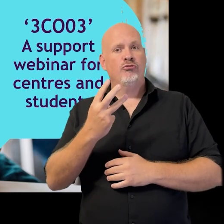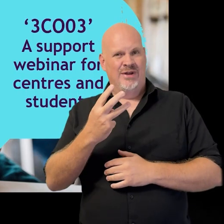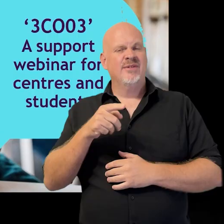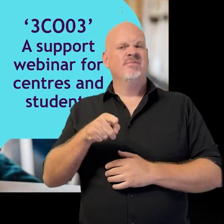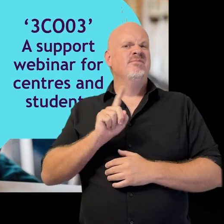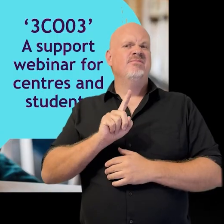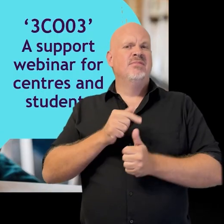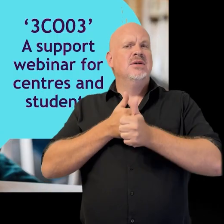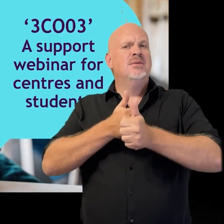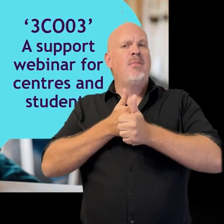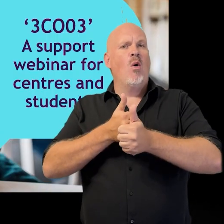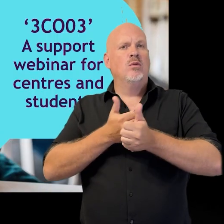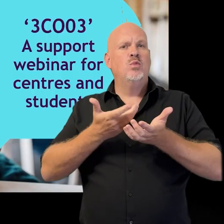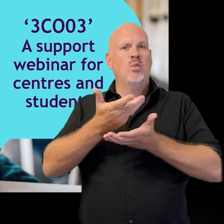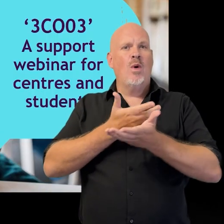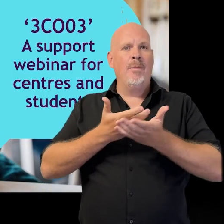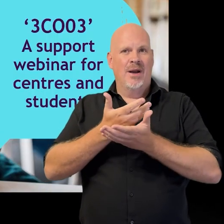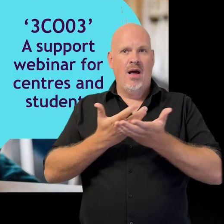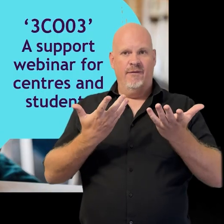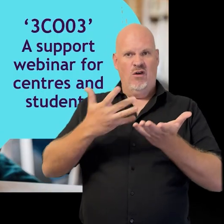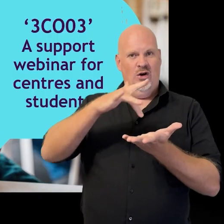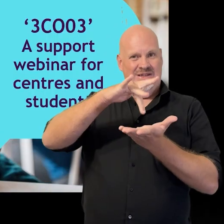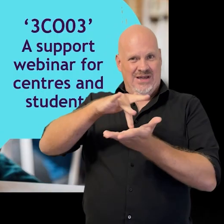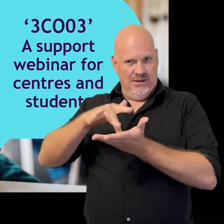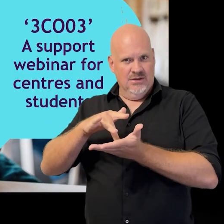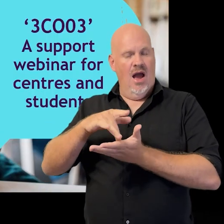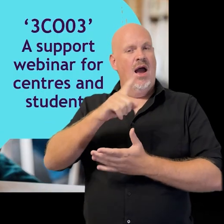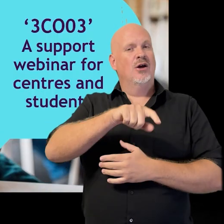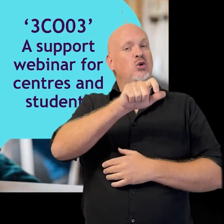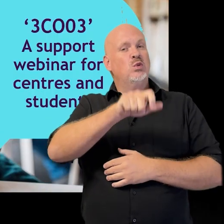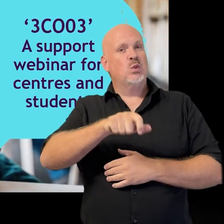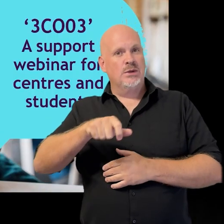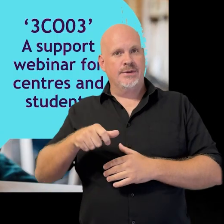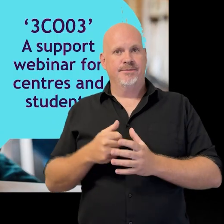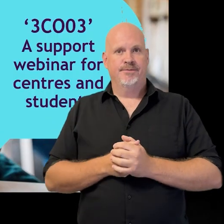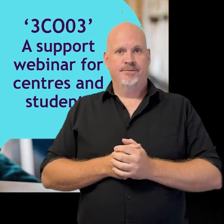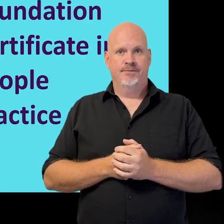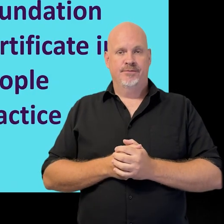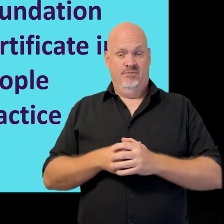3CO03, a support webinar for centres and students.